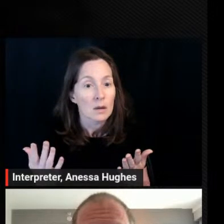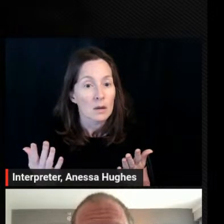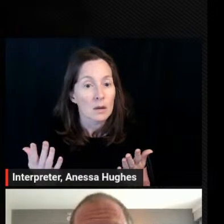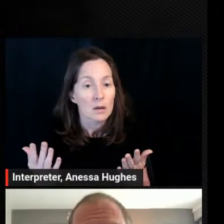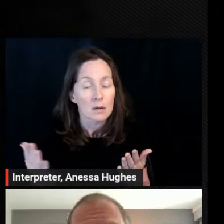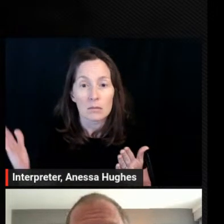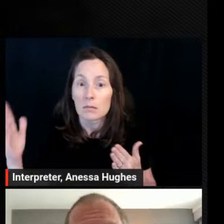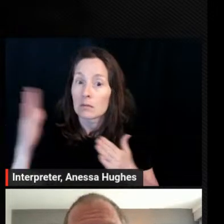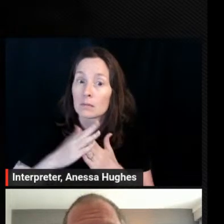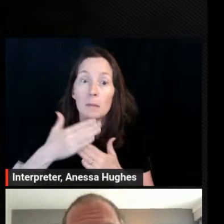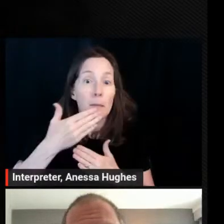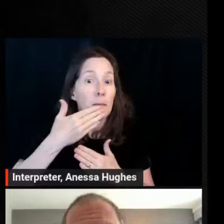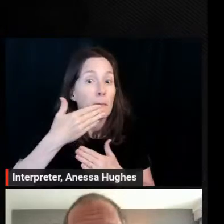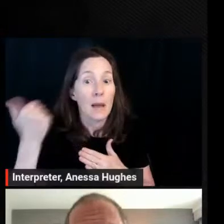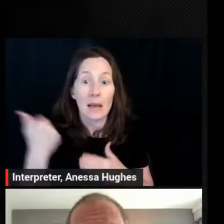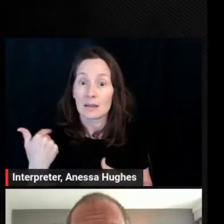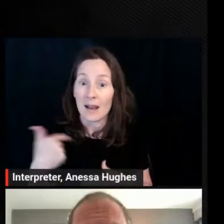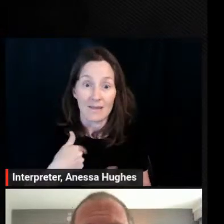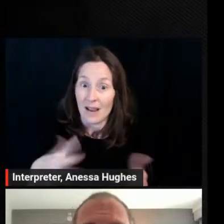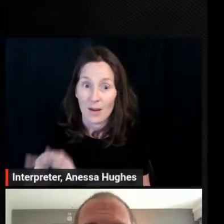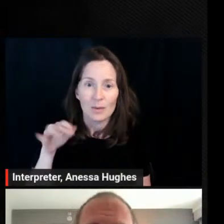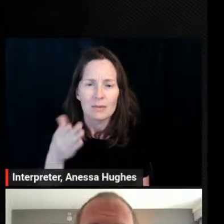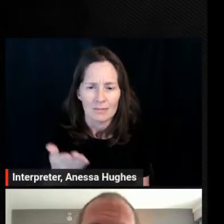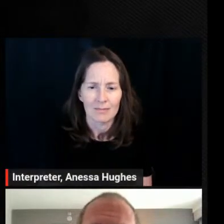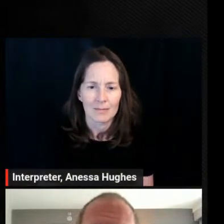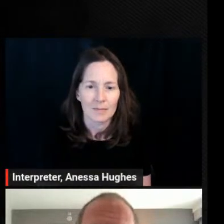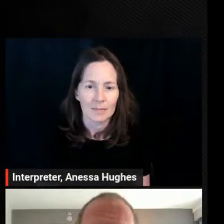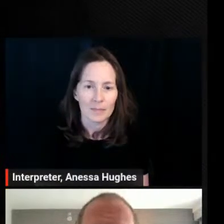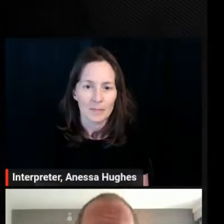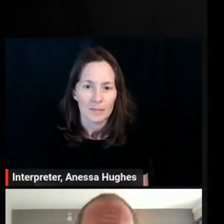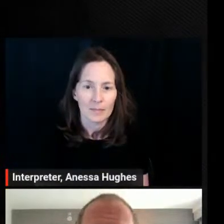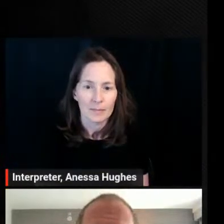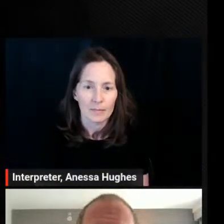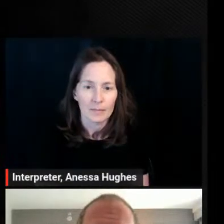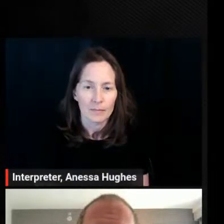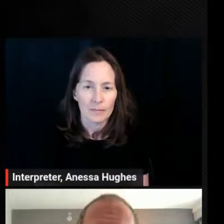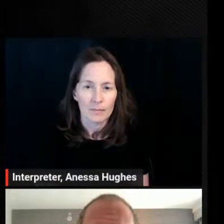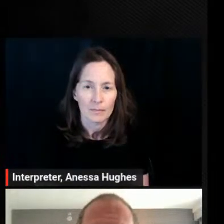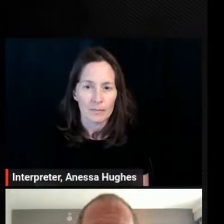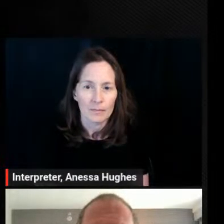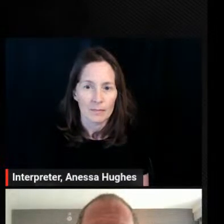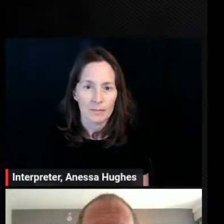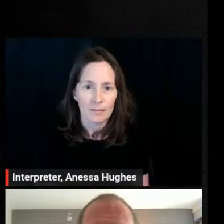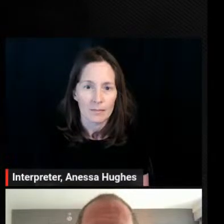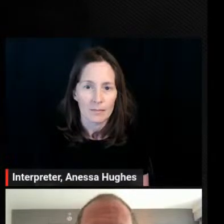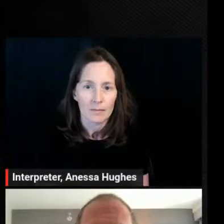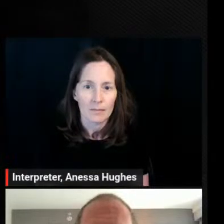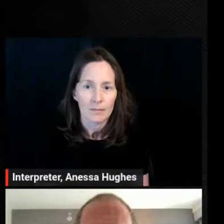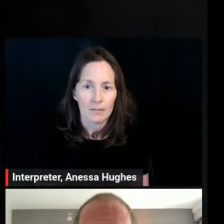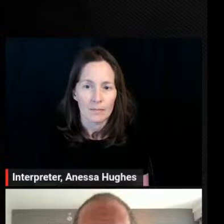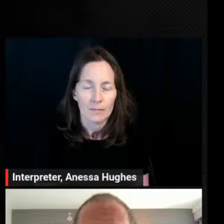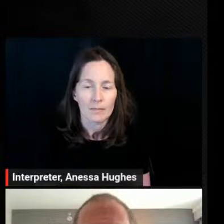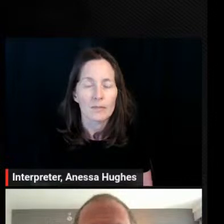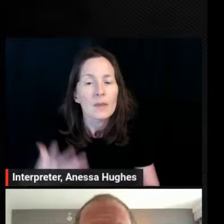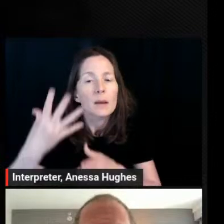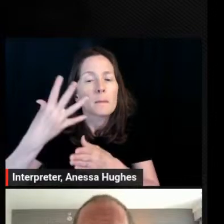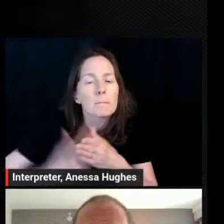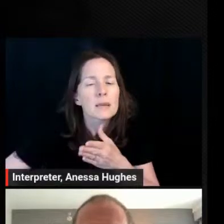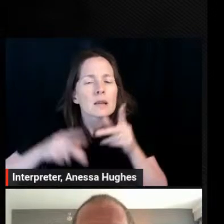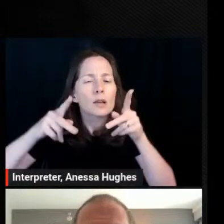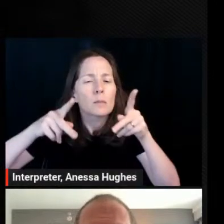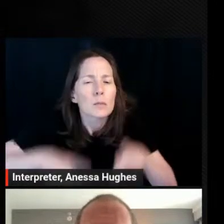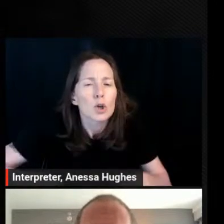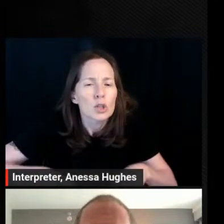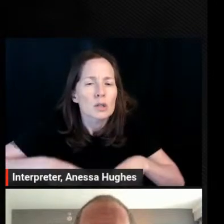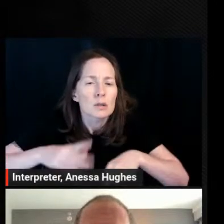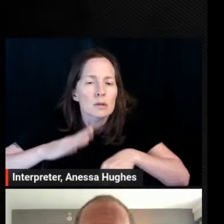was this. A missing persons notice written by Cornelius's